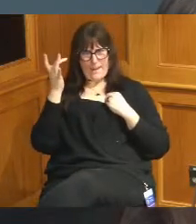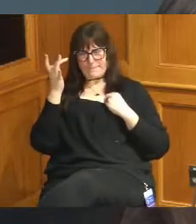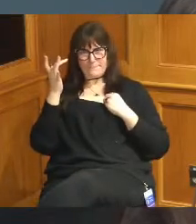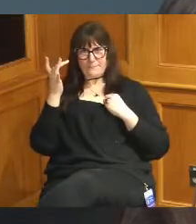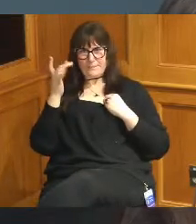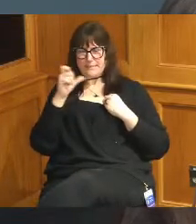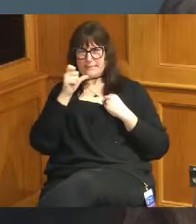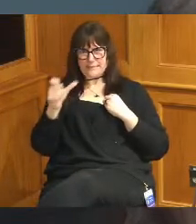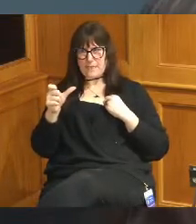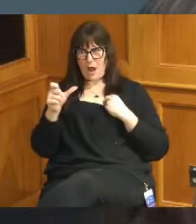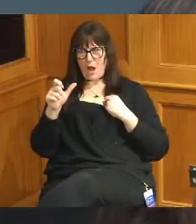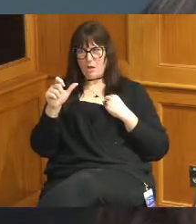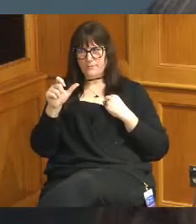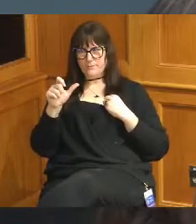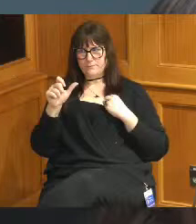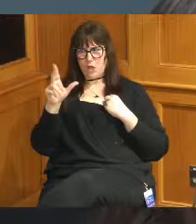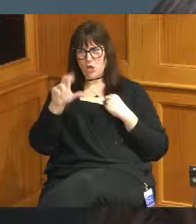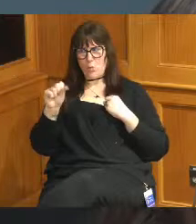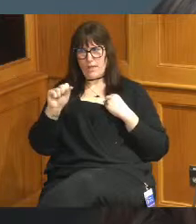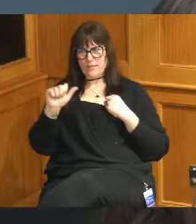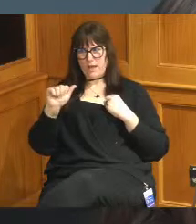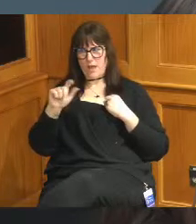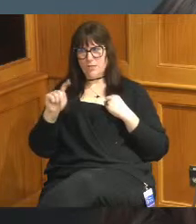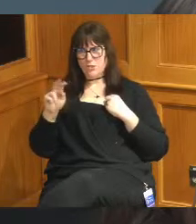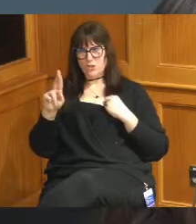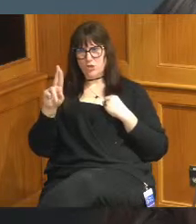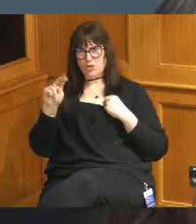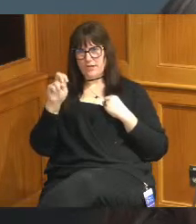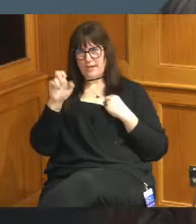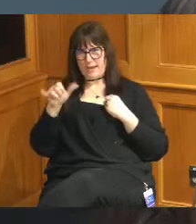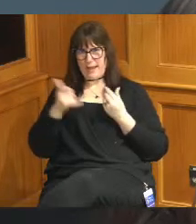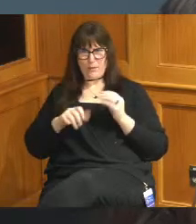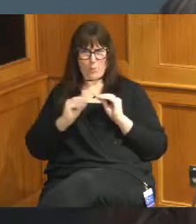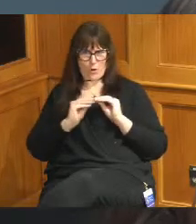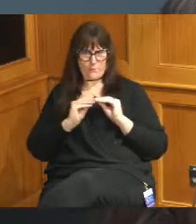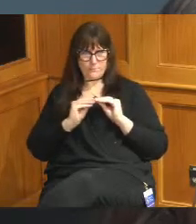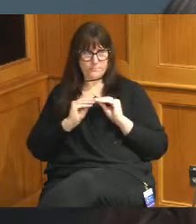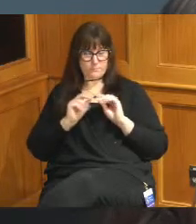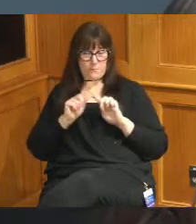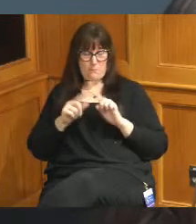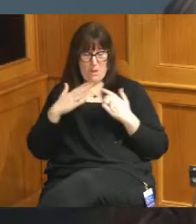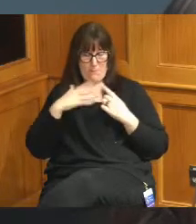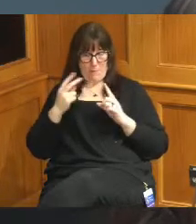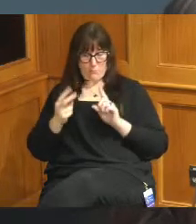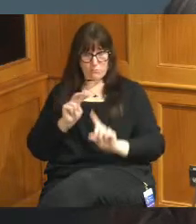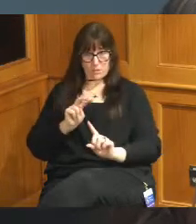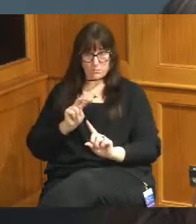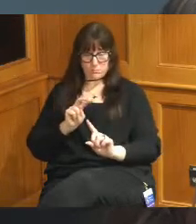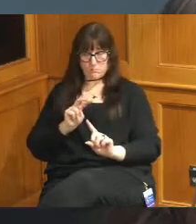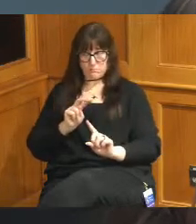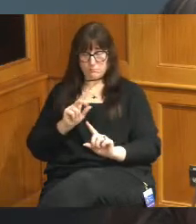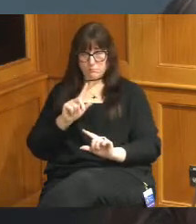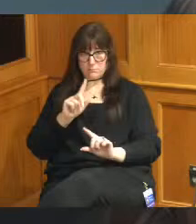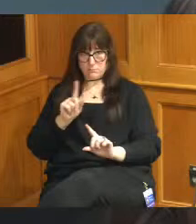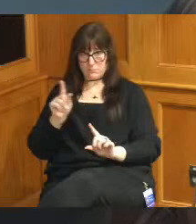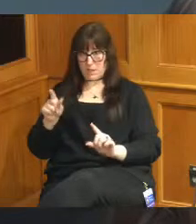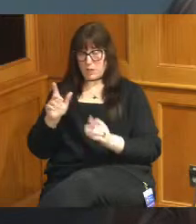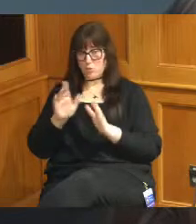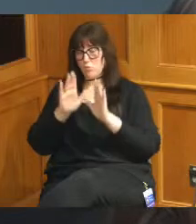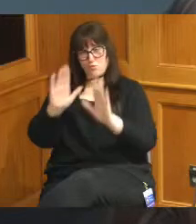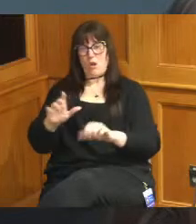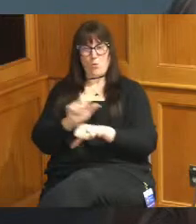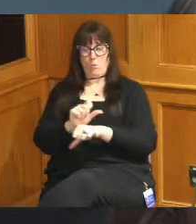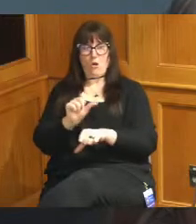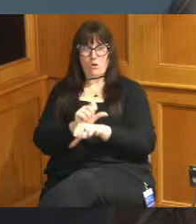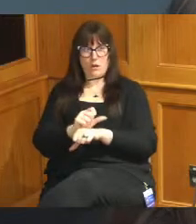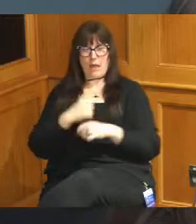U.S. attorney. But as far as I'm concerned, he is and has been and has done great work. I